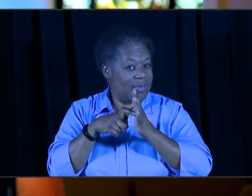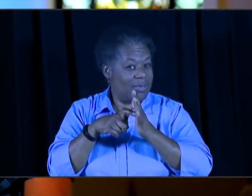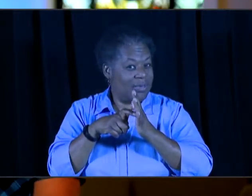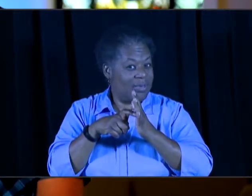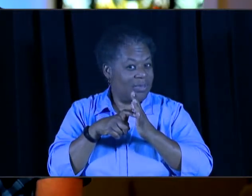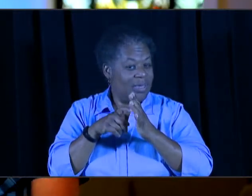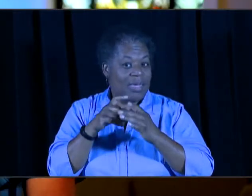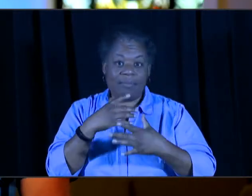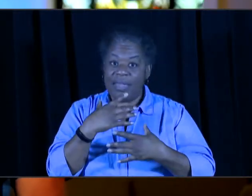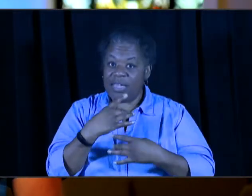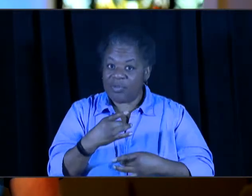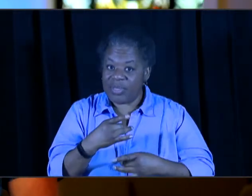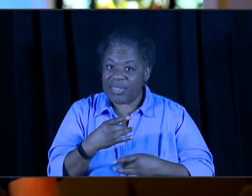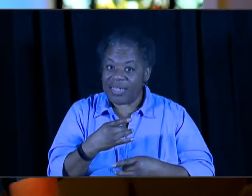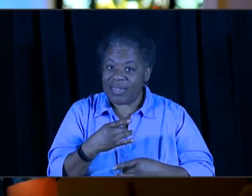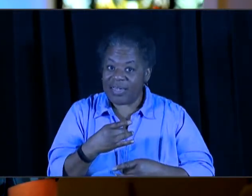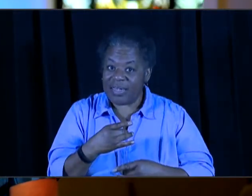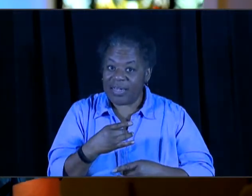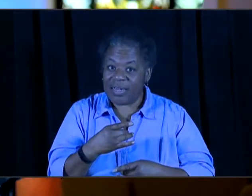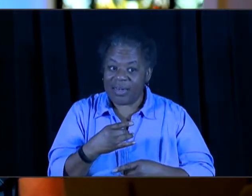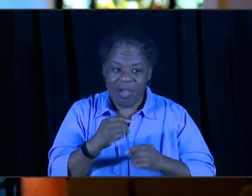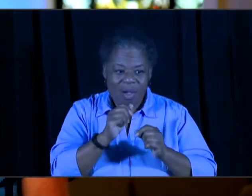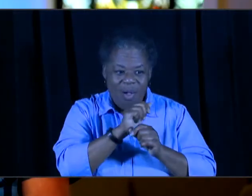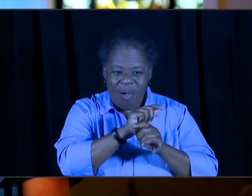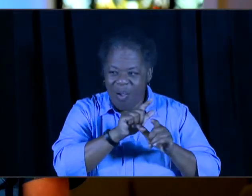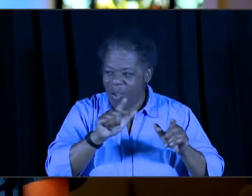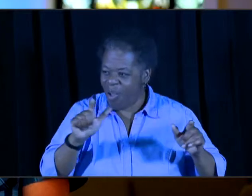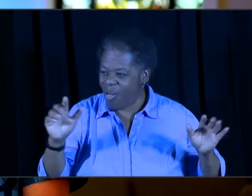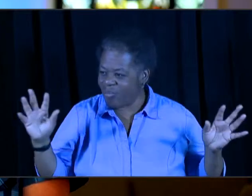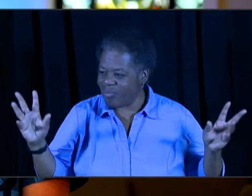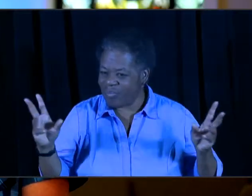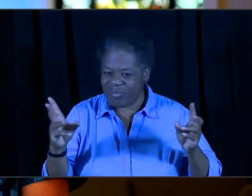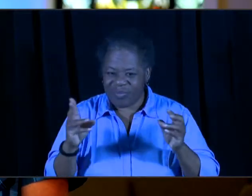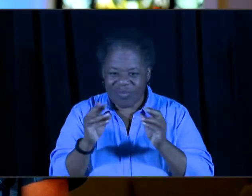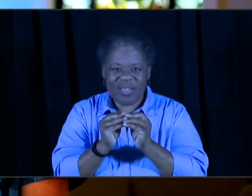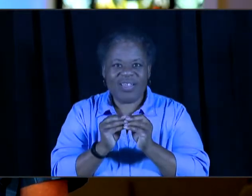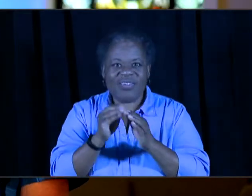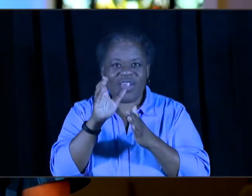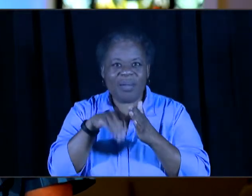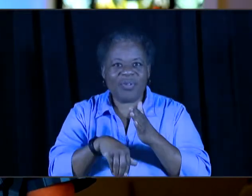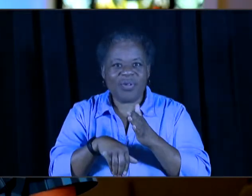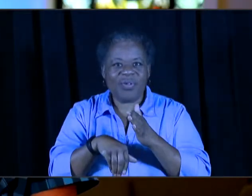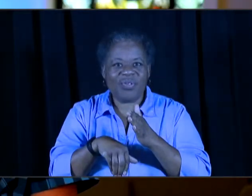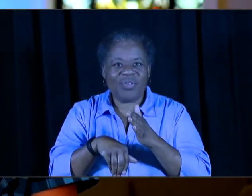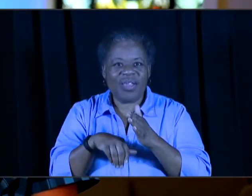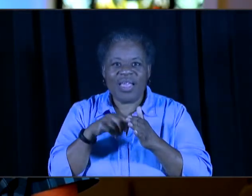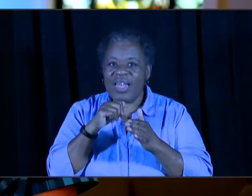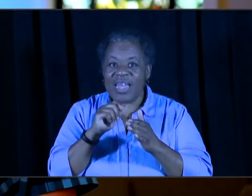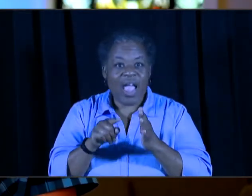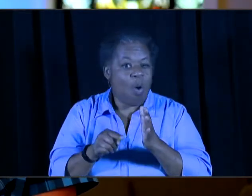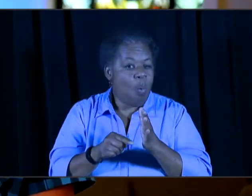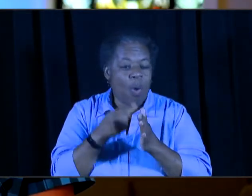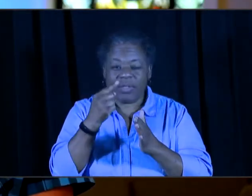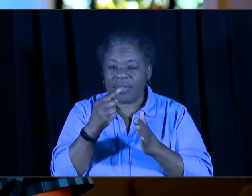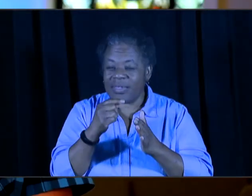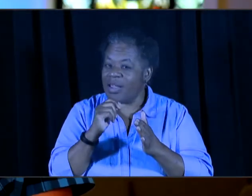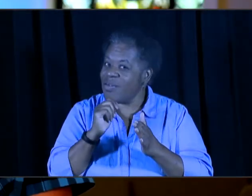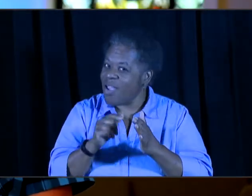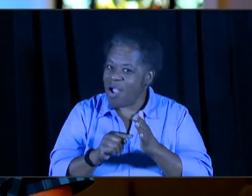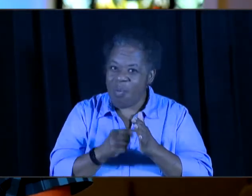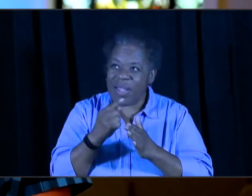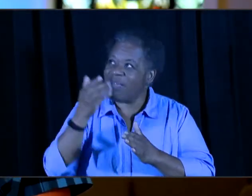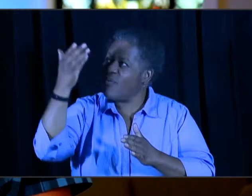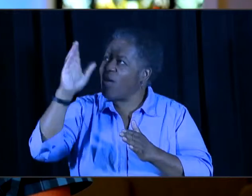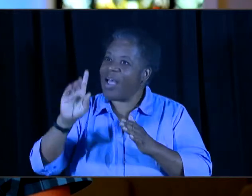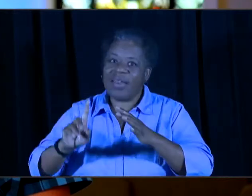but the interesting thing is that in all of these chapters, not one time has God